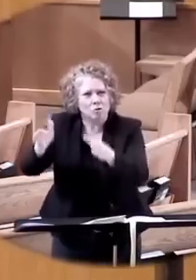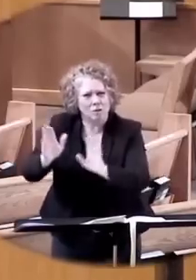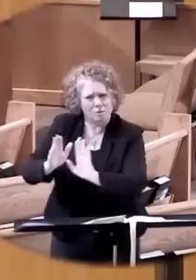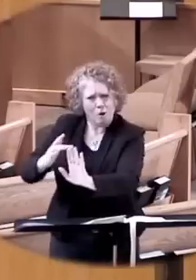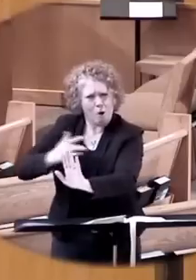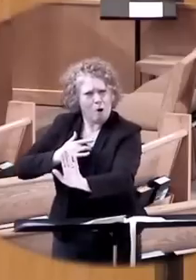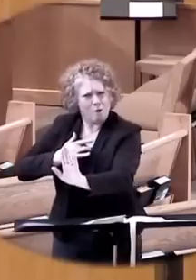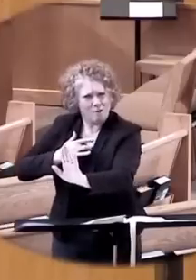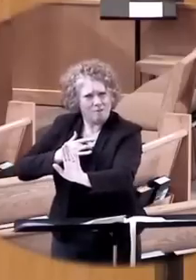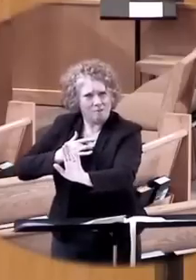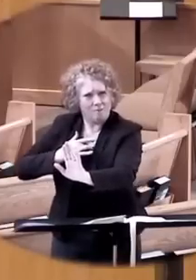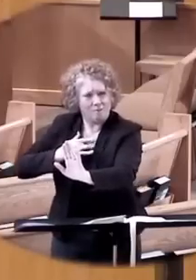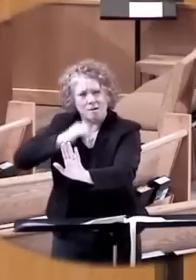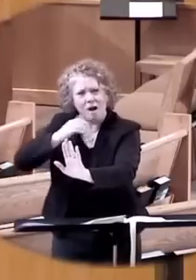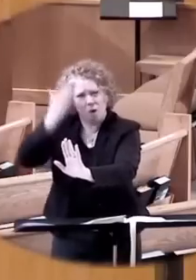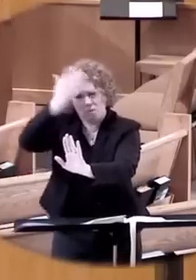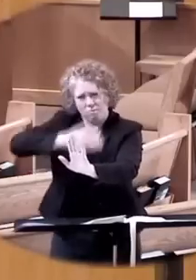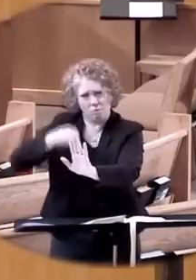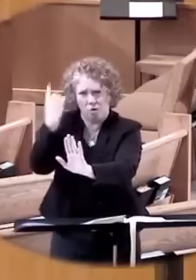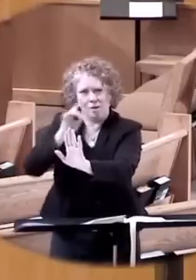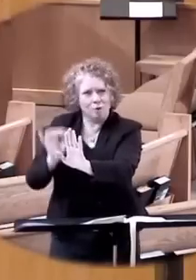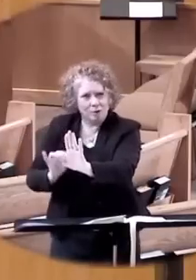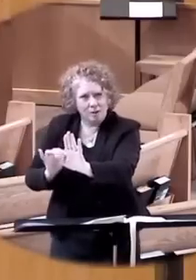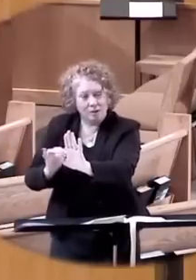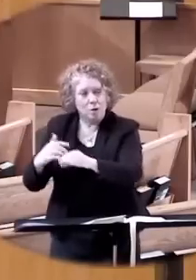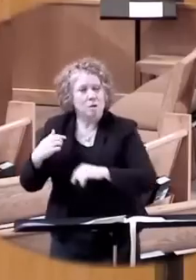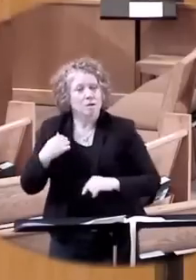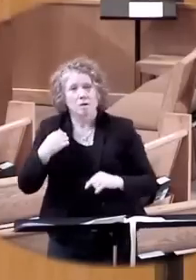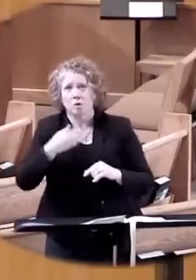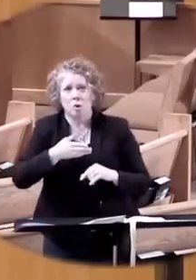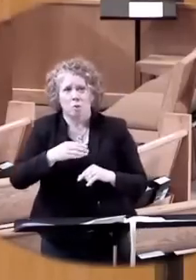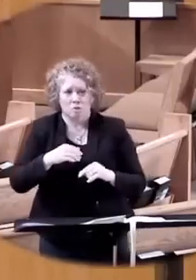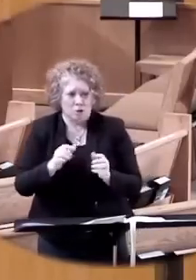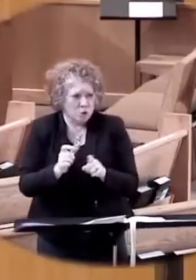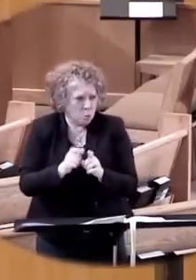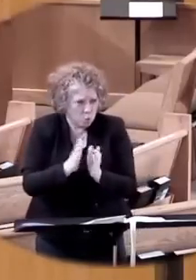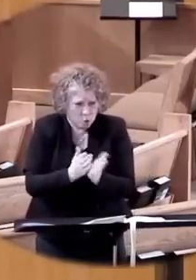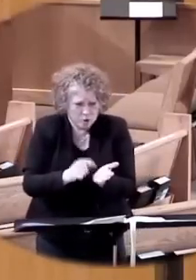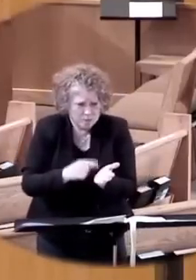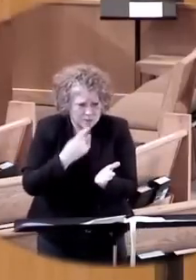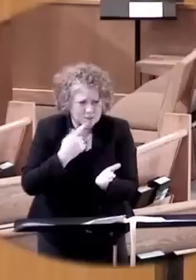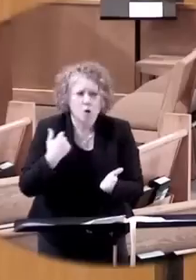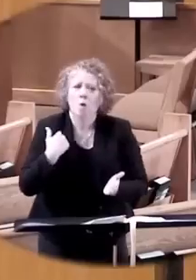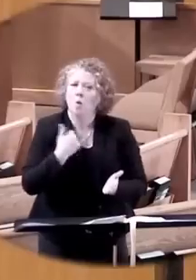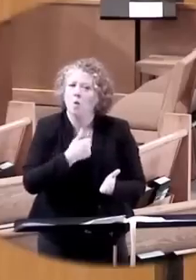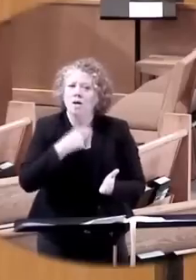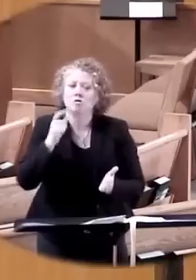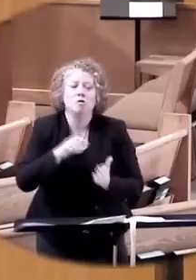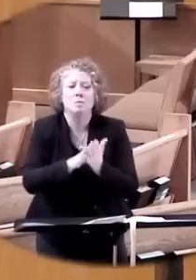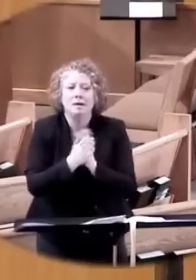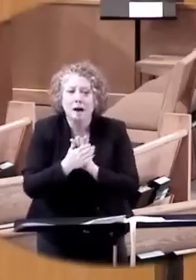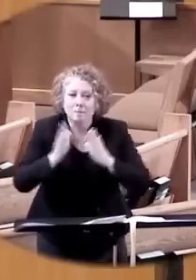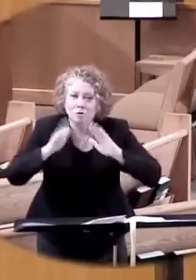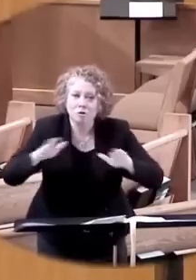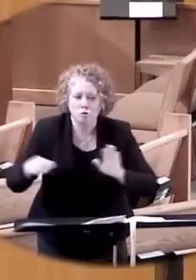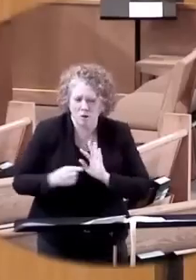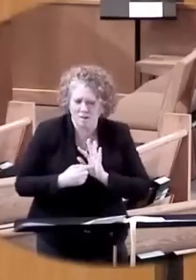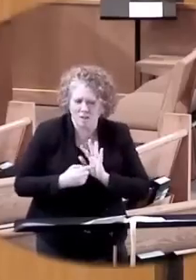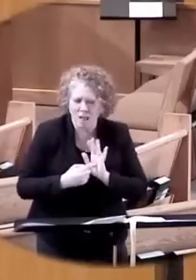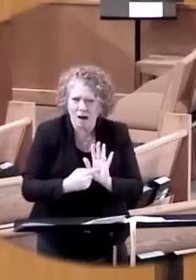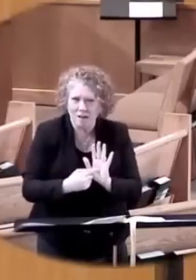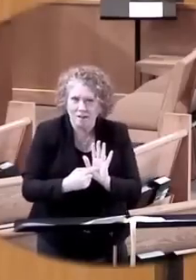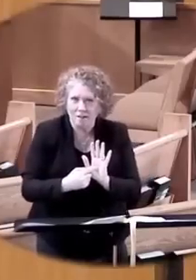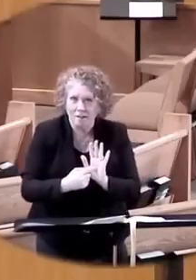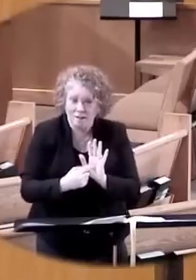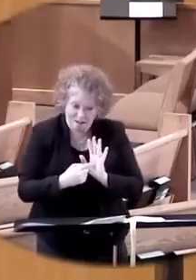that we are to be children of the light, light that produces every kind of goodness,